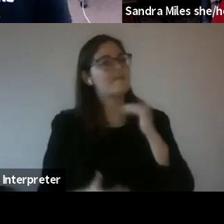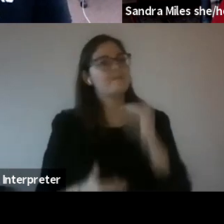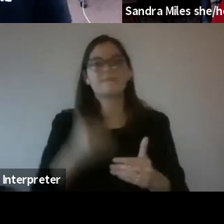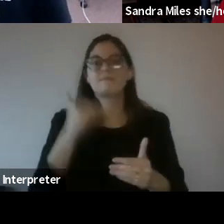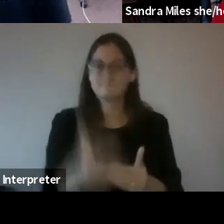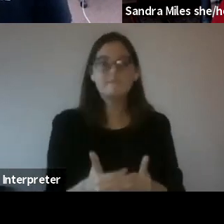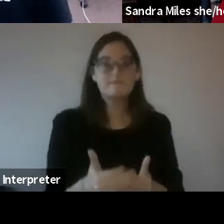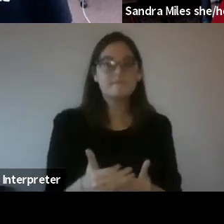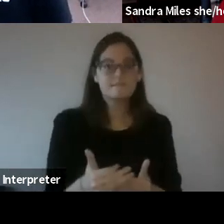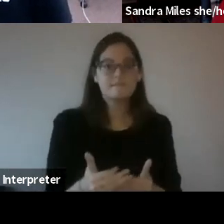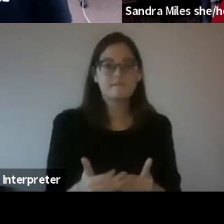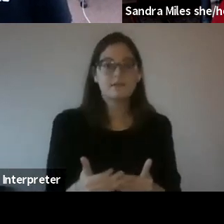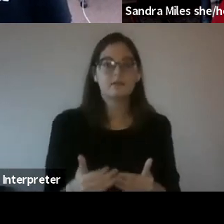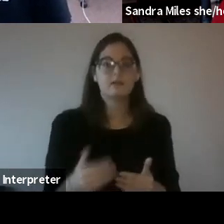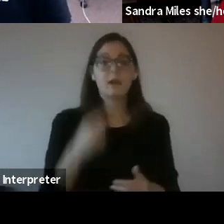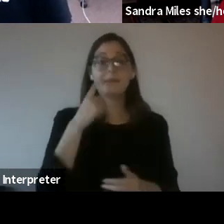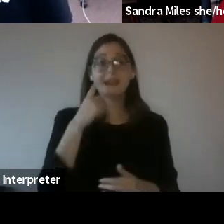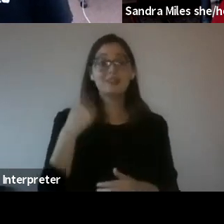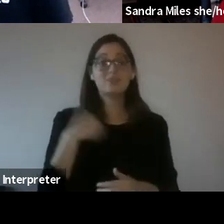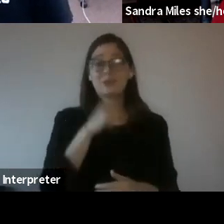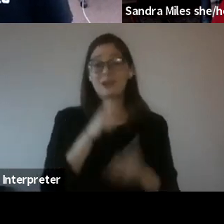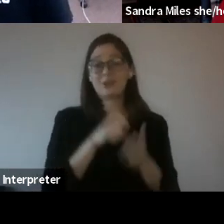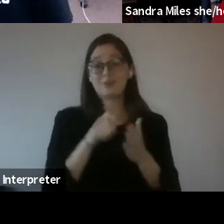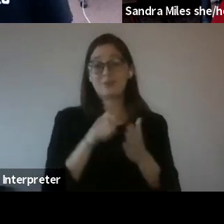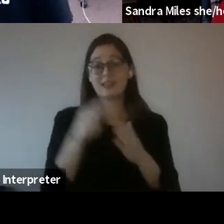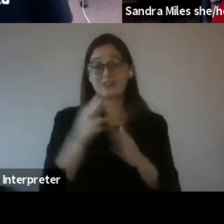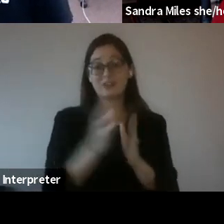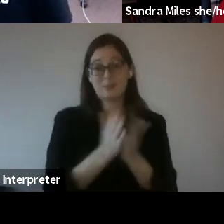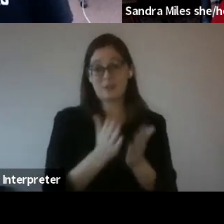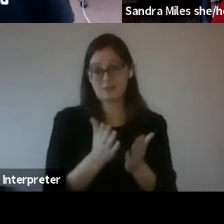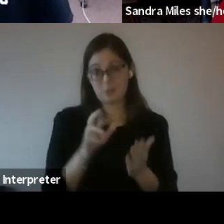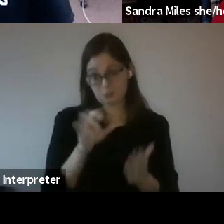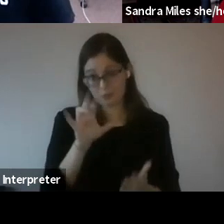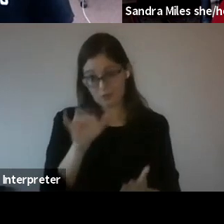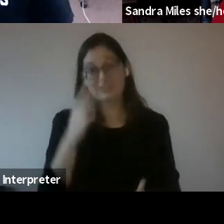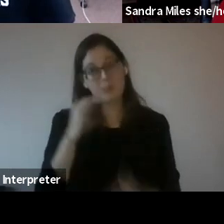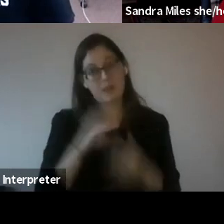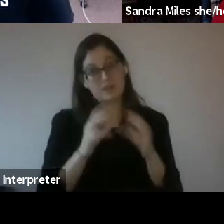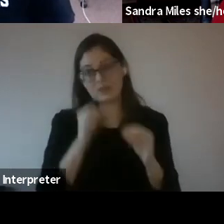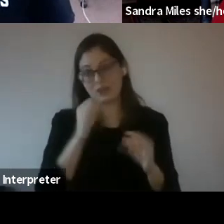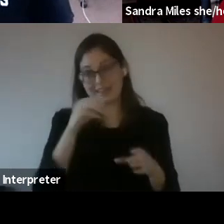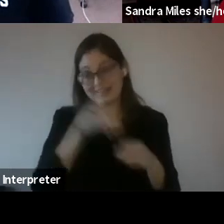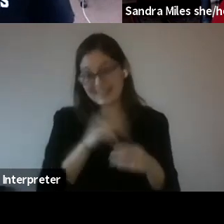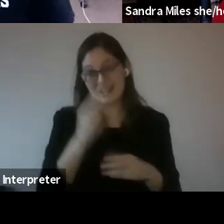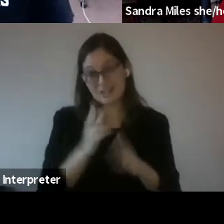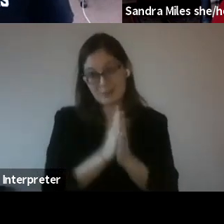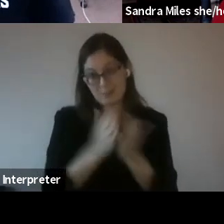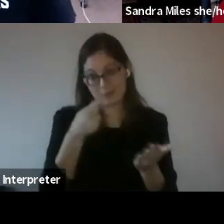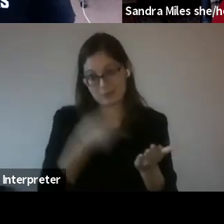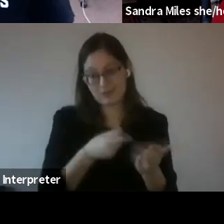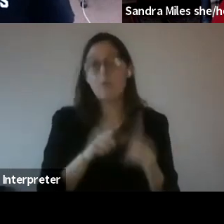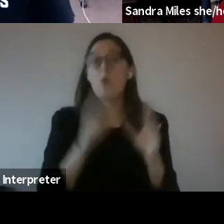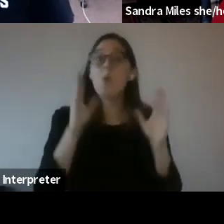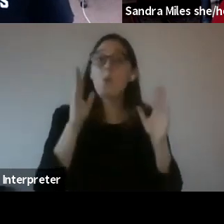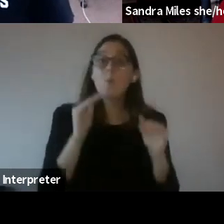And because we were not writing the history books, Rory, that's why the stories are not in the history books. But hopefully we